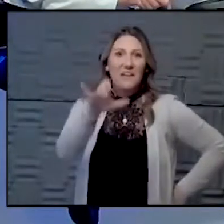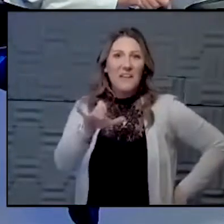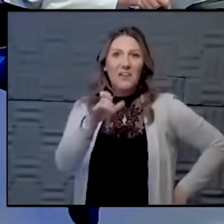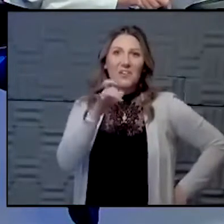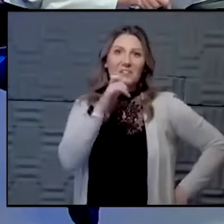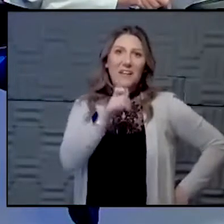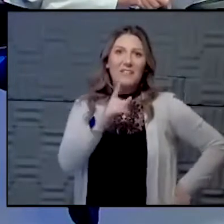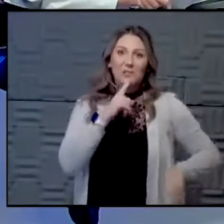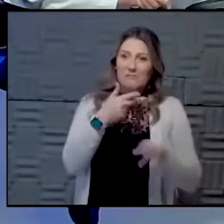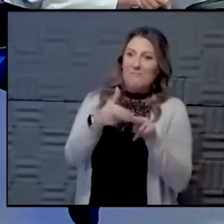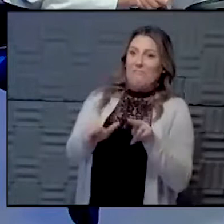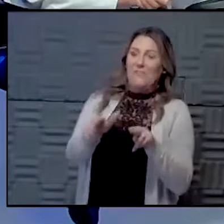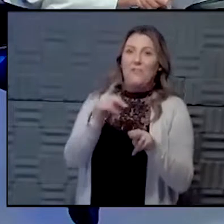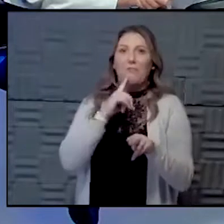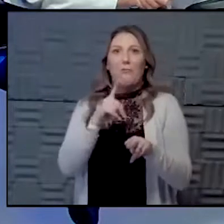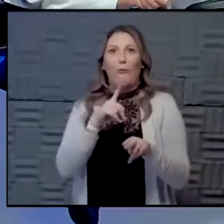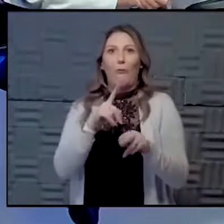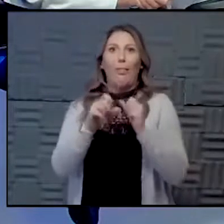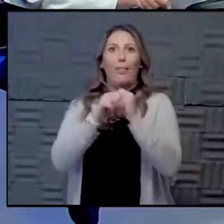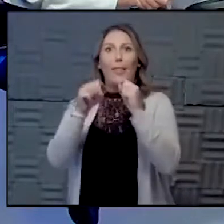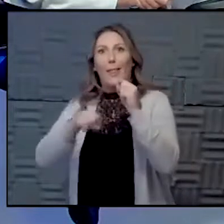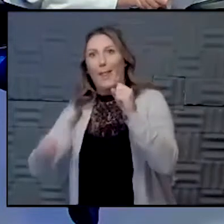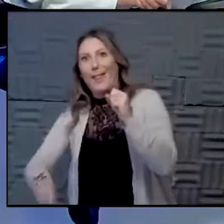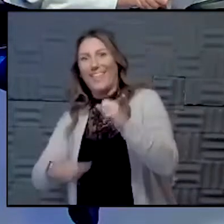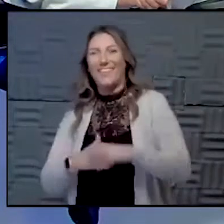really snippets. They're kind of long-winded.